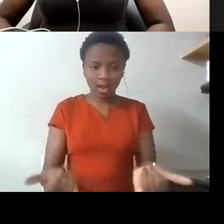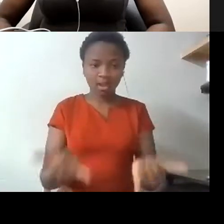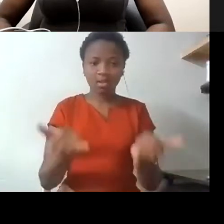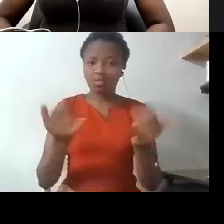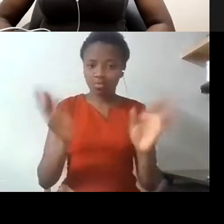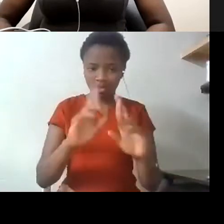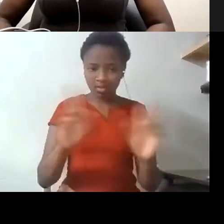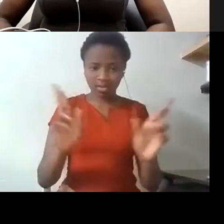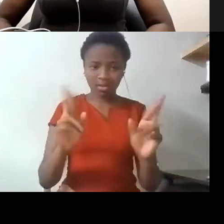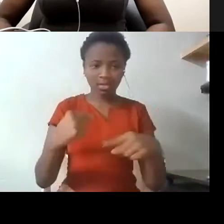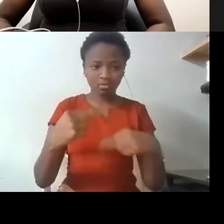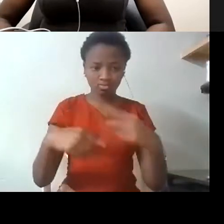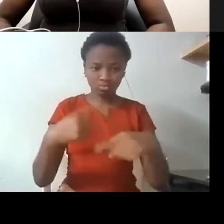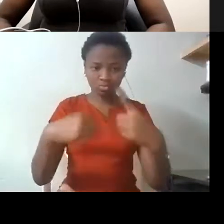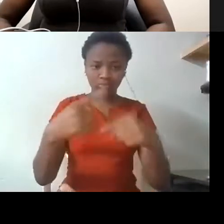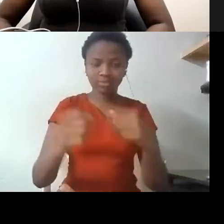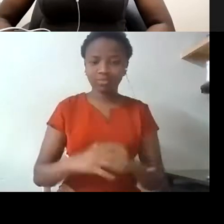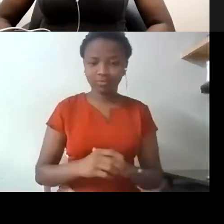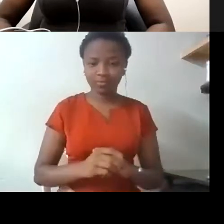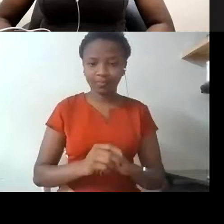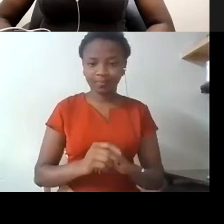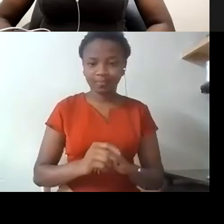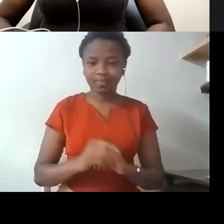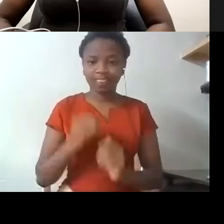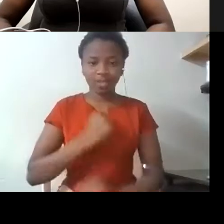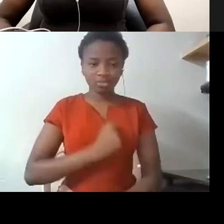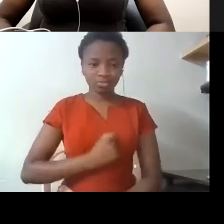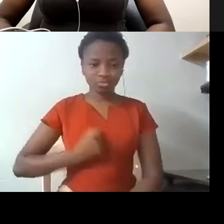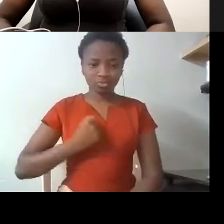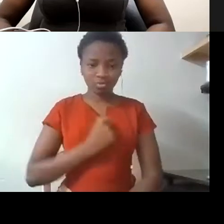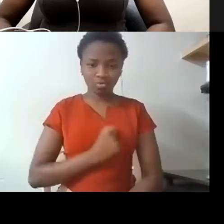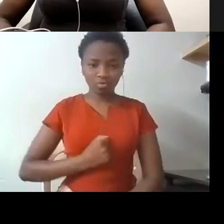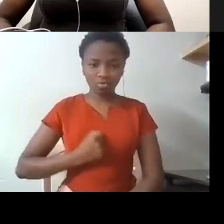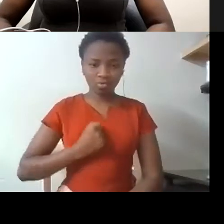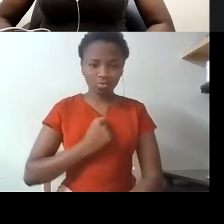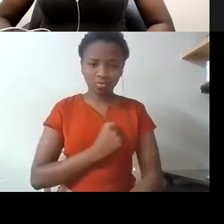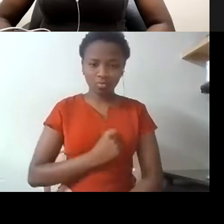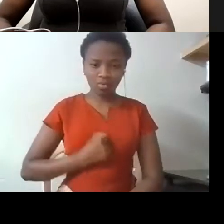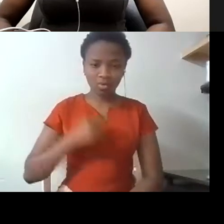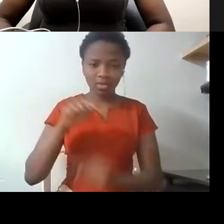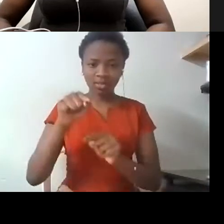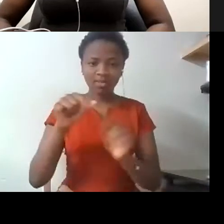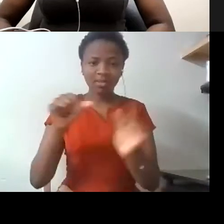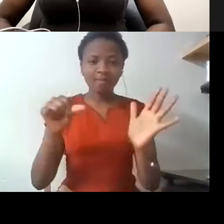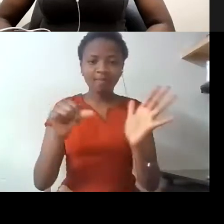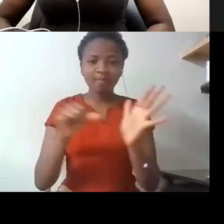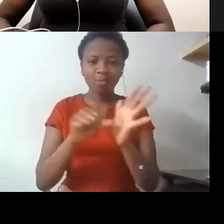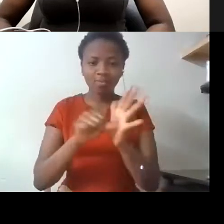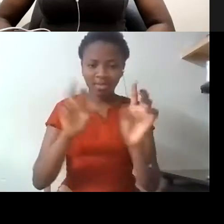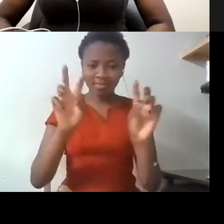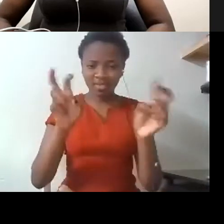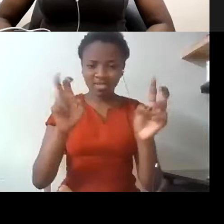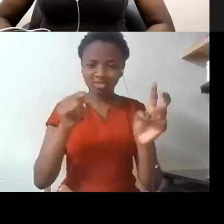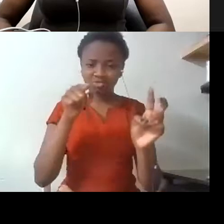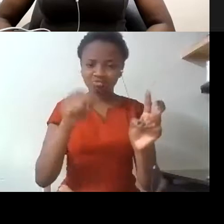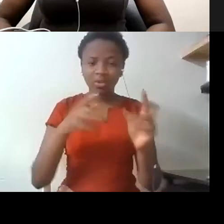ahead. Right. So yes, we're very sorry for this little issue. The people went correctly on the